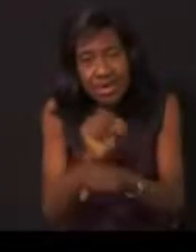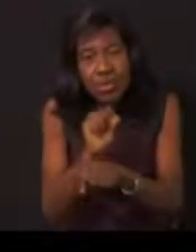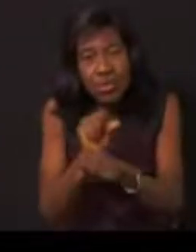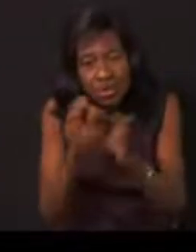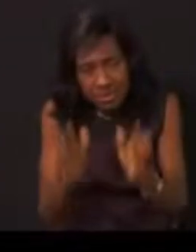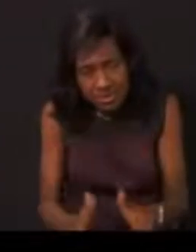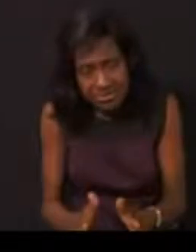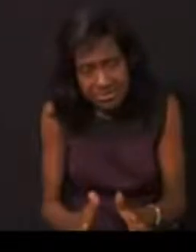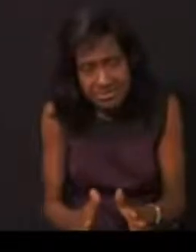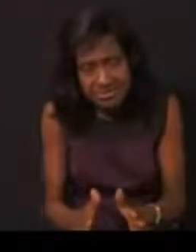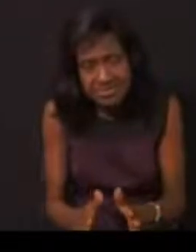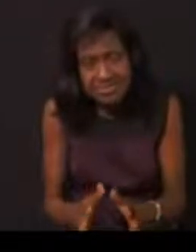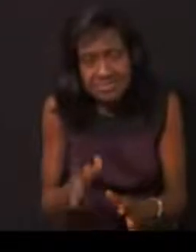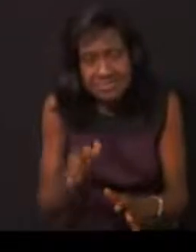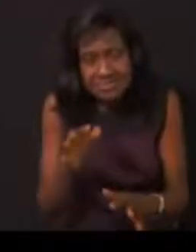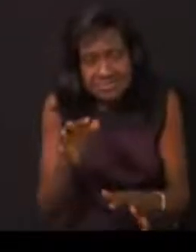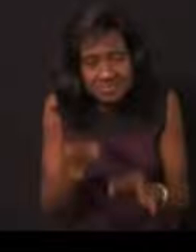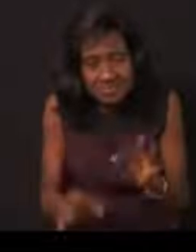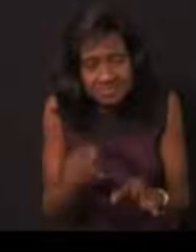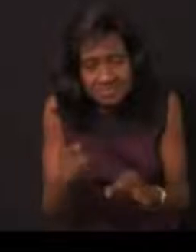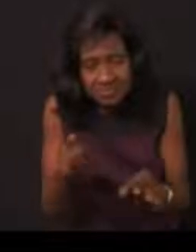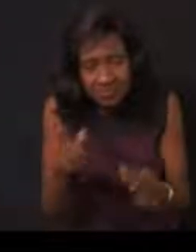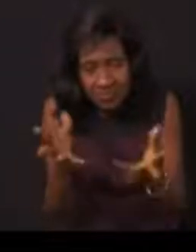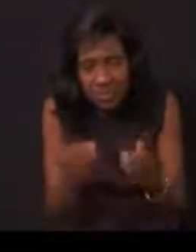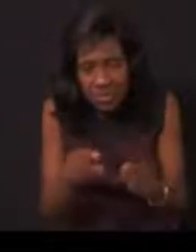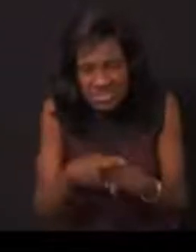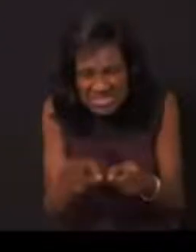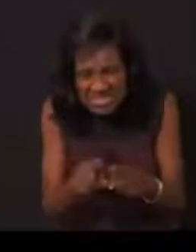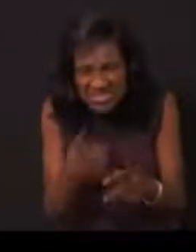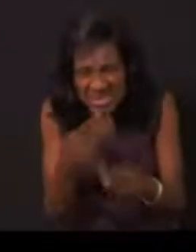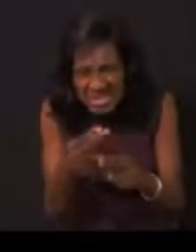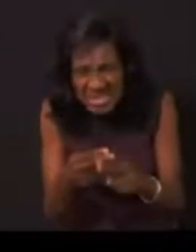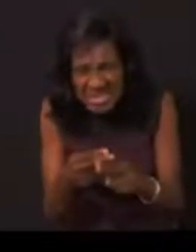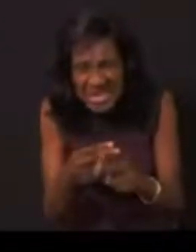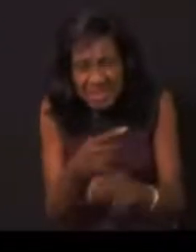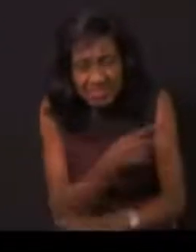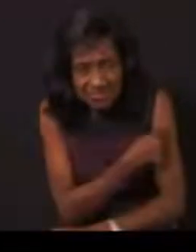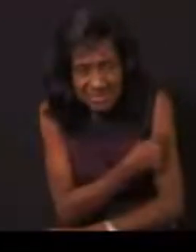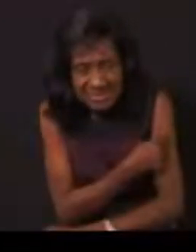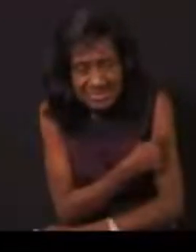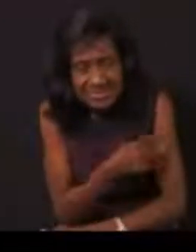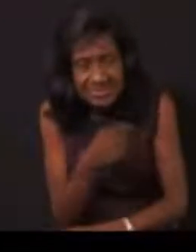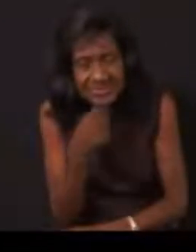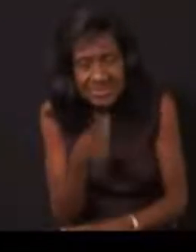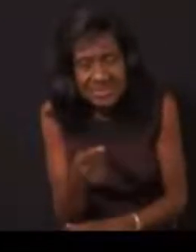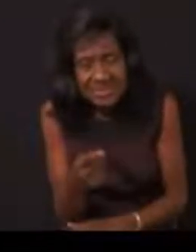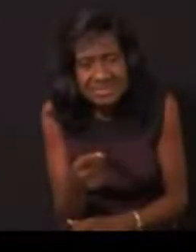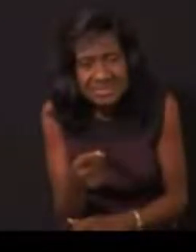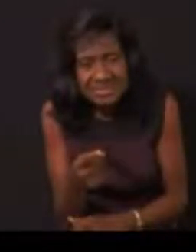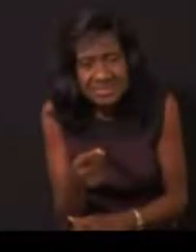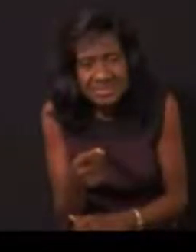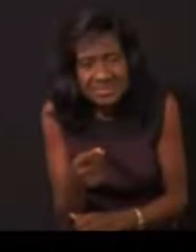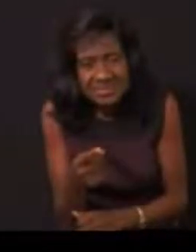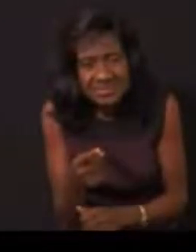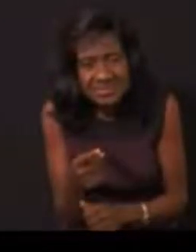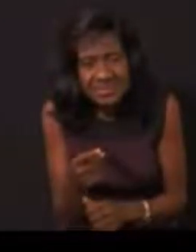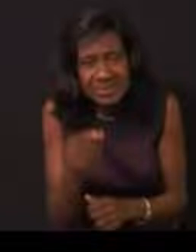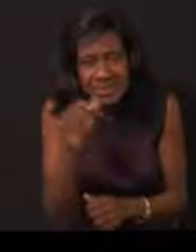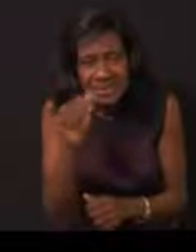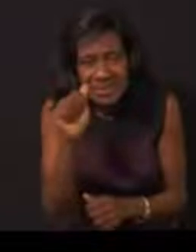seeking, let's say, vaccine choices, as stated earlier by Dr. Lee, we are continuing in offering